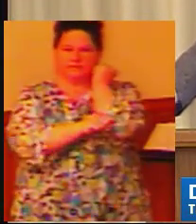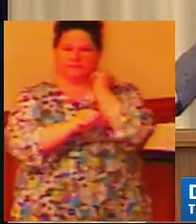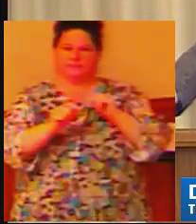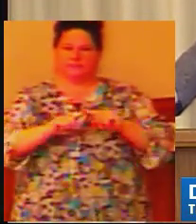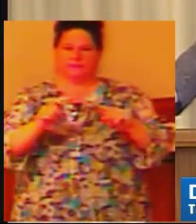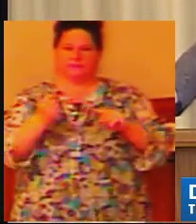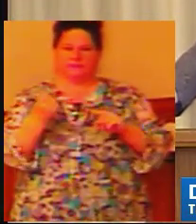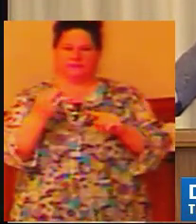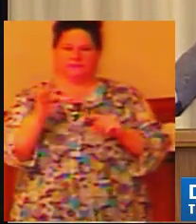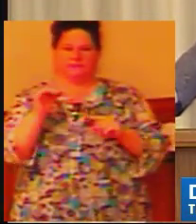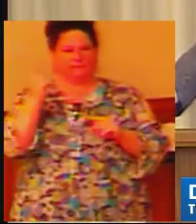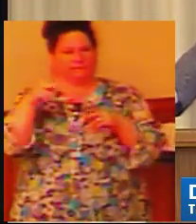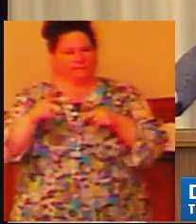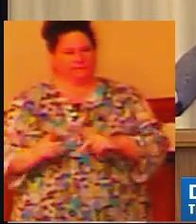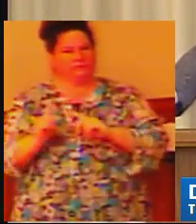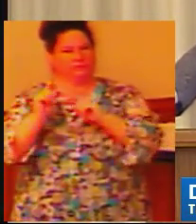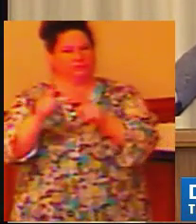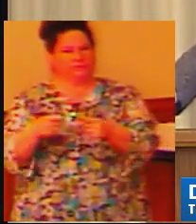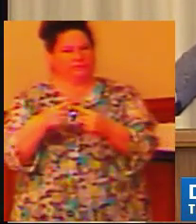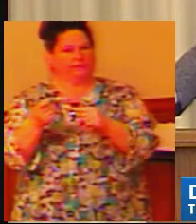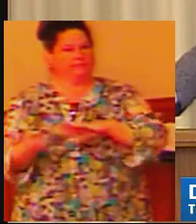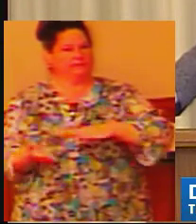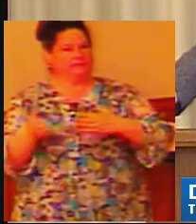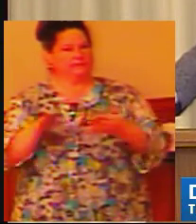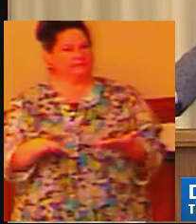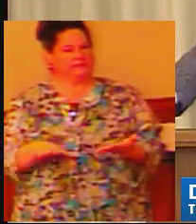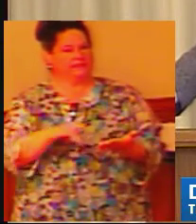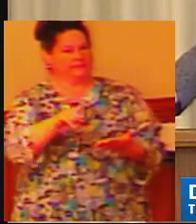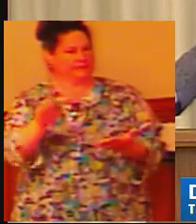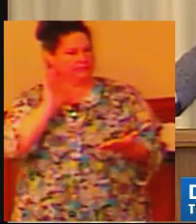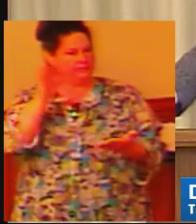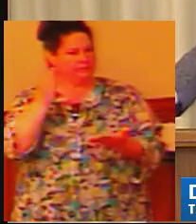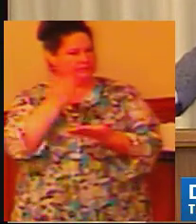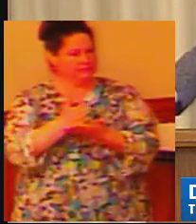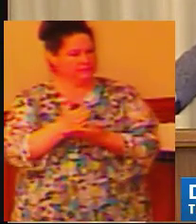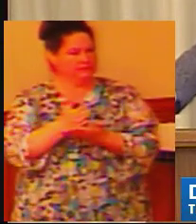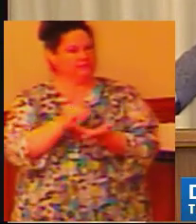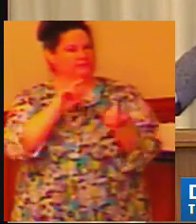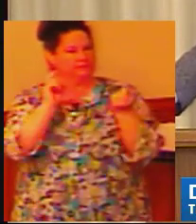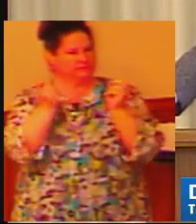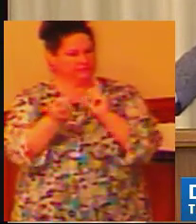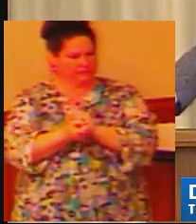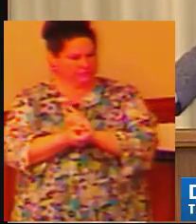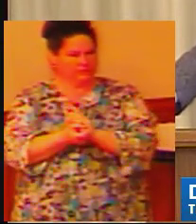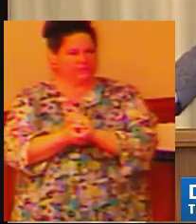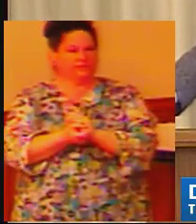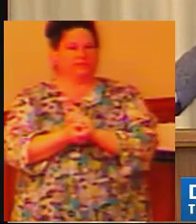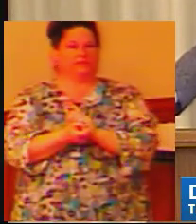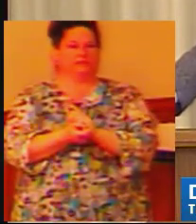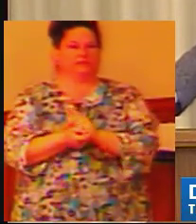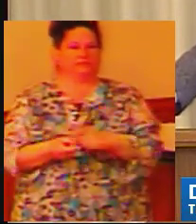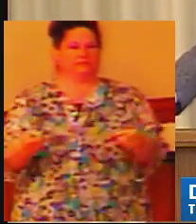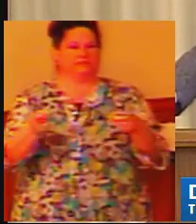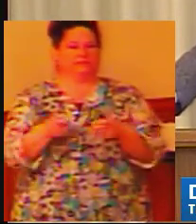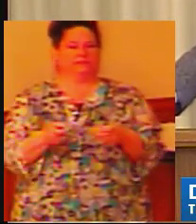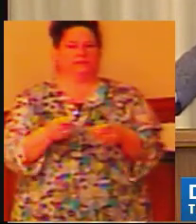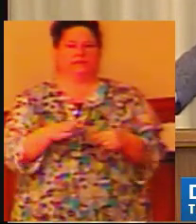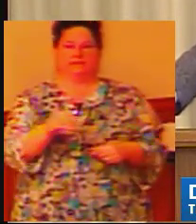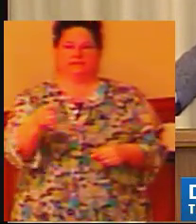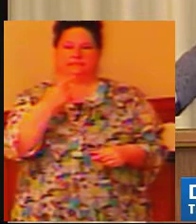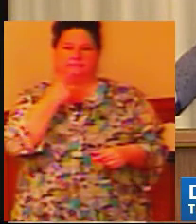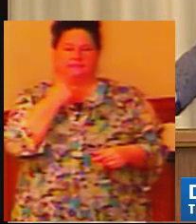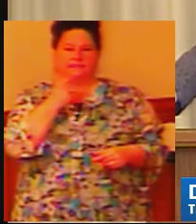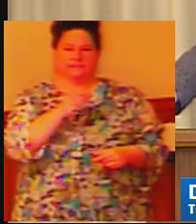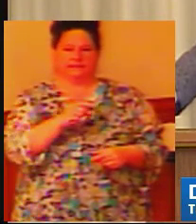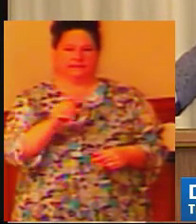went unto them from the dead, they will repent. And he said unto him, if they hear